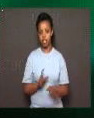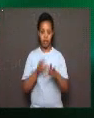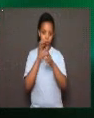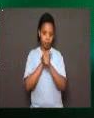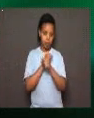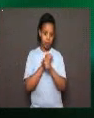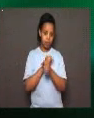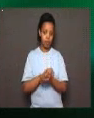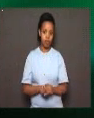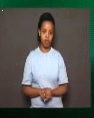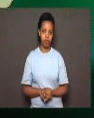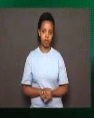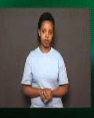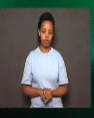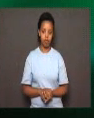Time's up.